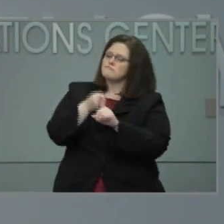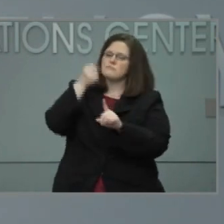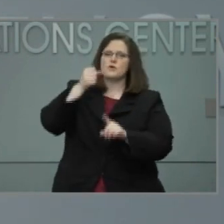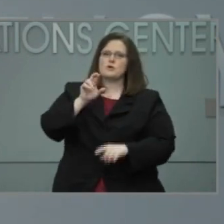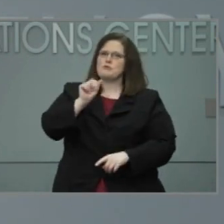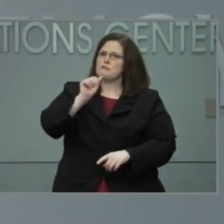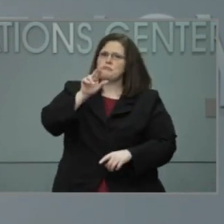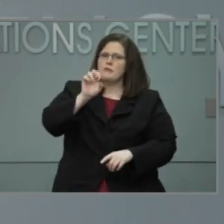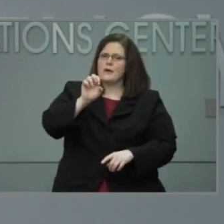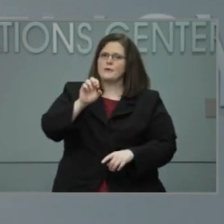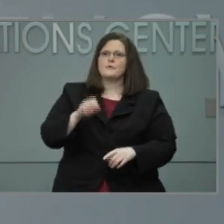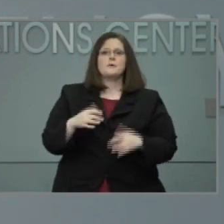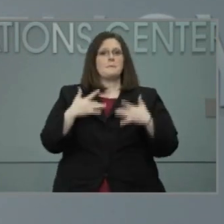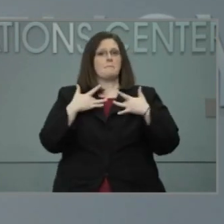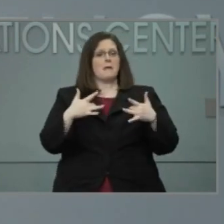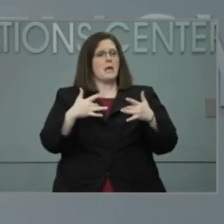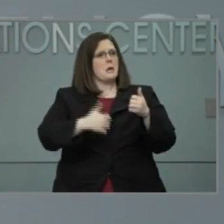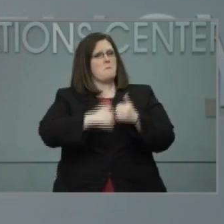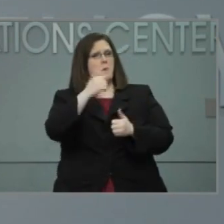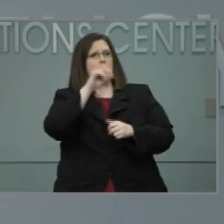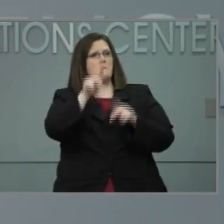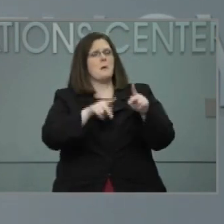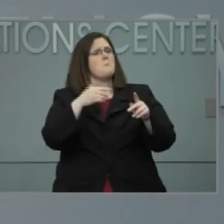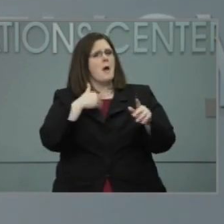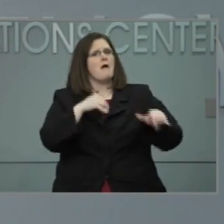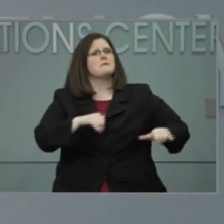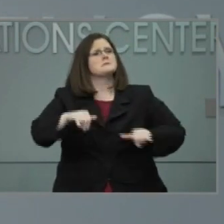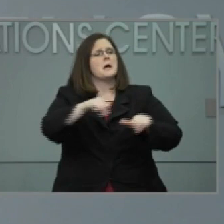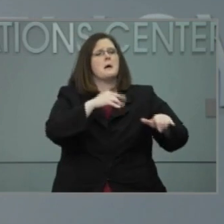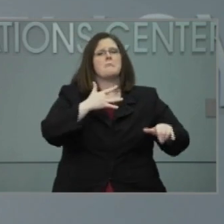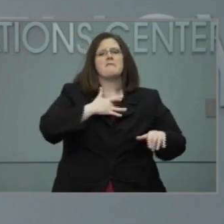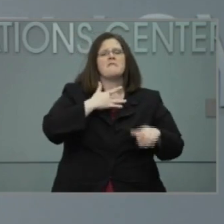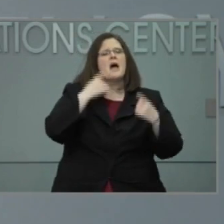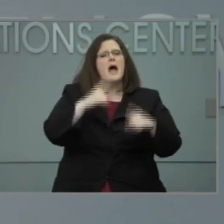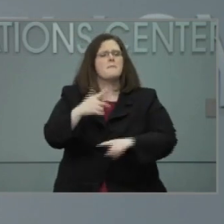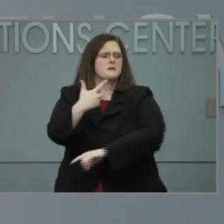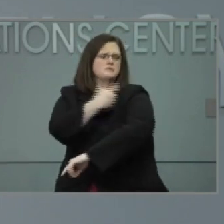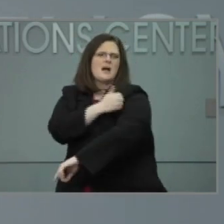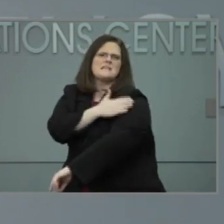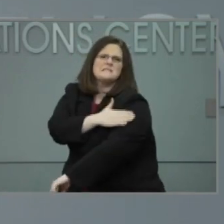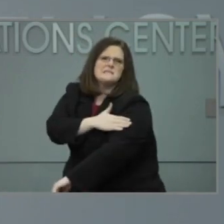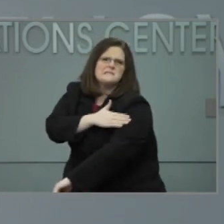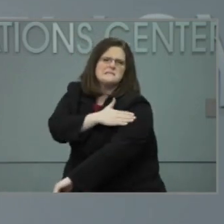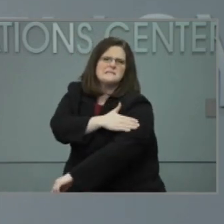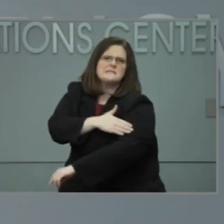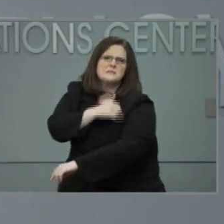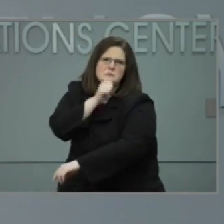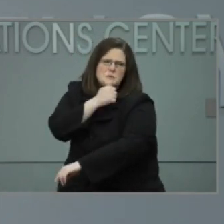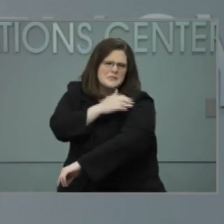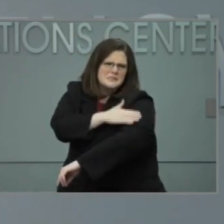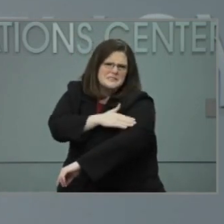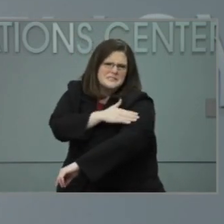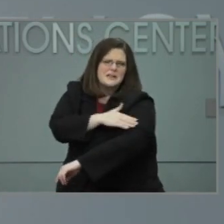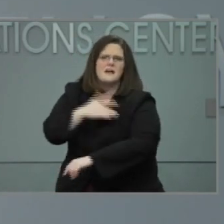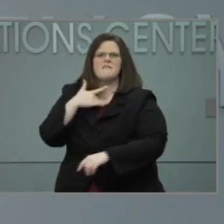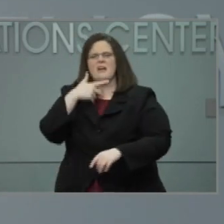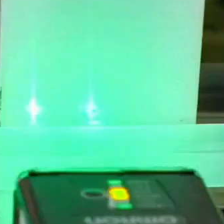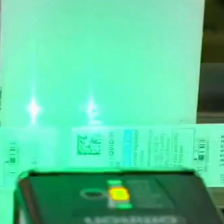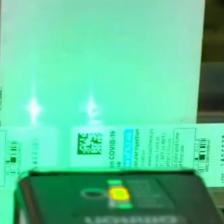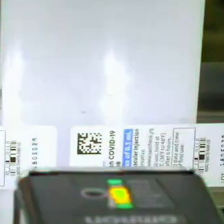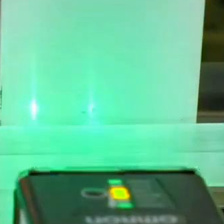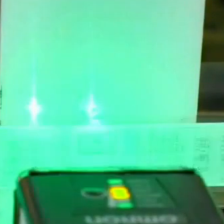experience the expected temporary reactions, like soreness of an arm or feeling achy or tired for a day or